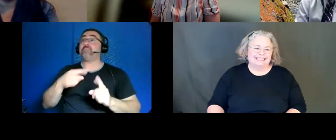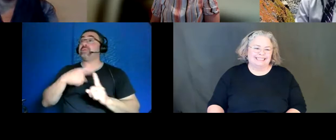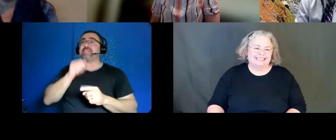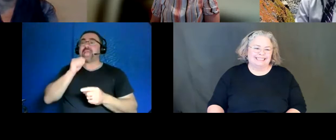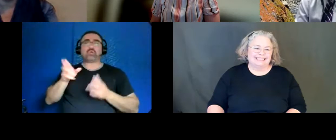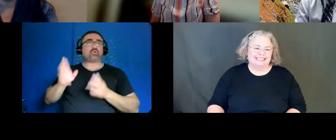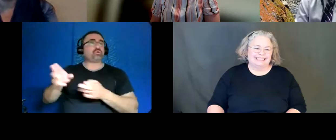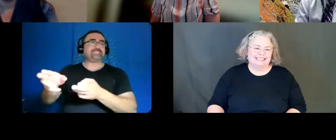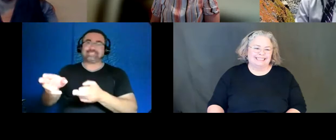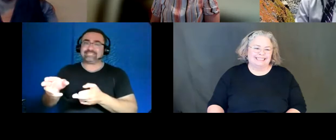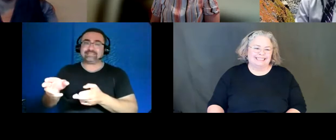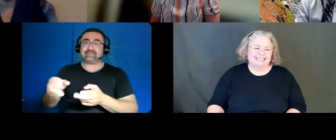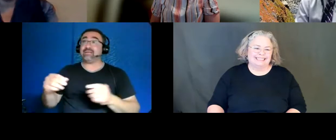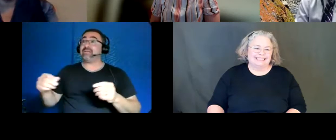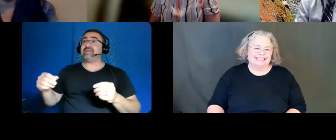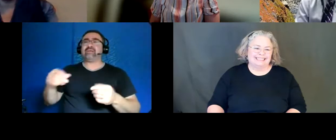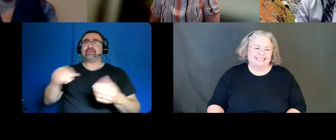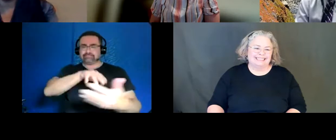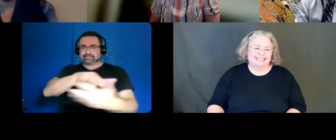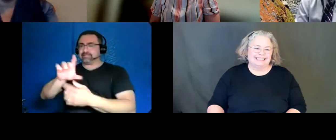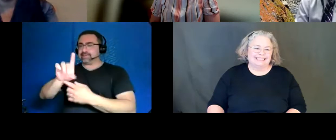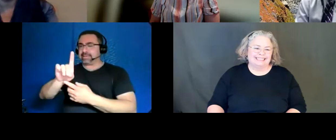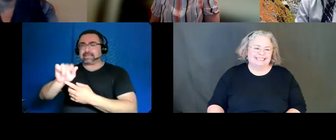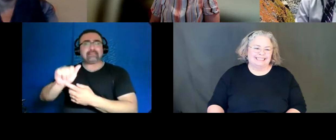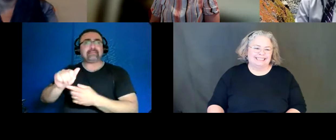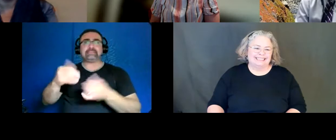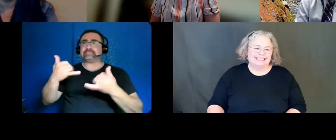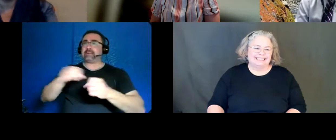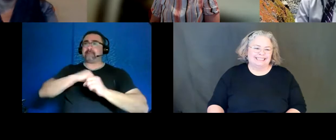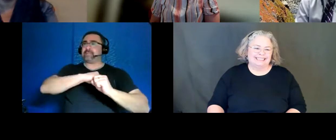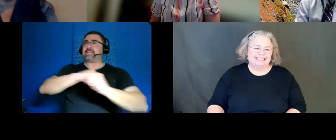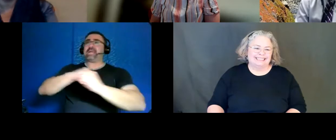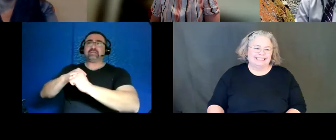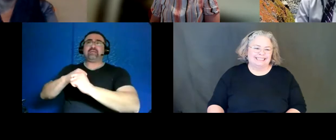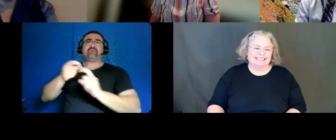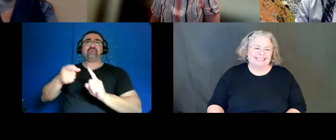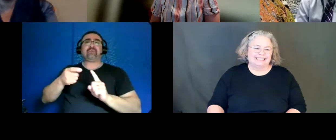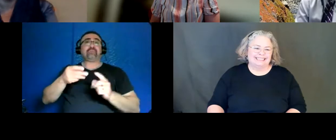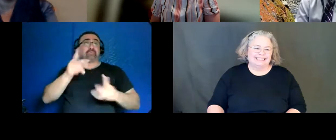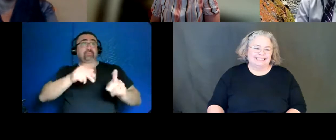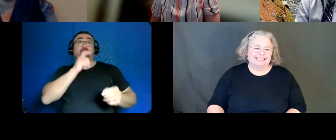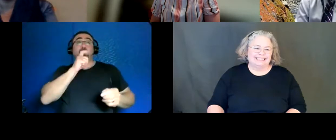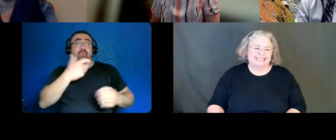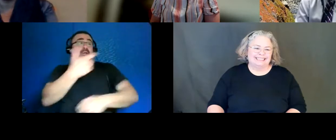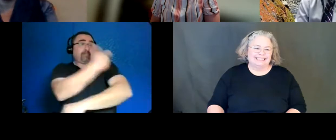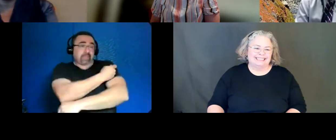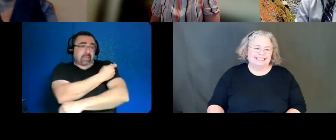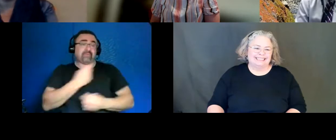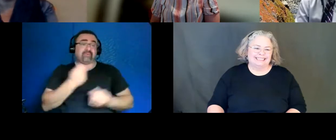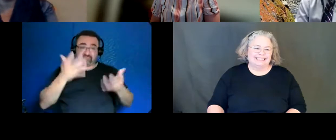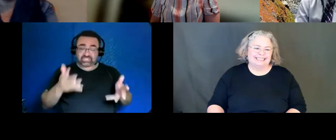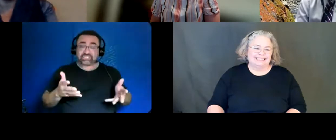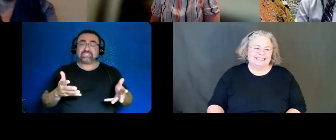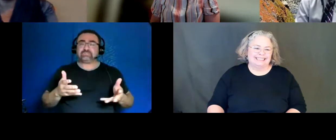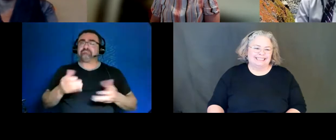because as we see from the data, there's still protection with for those that are fully vaccinated.